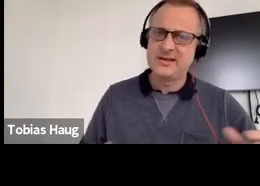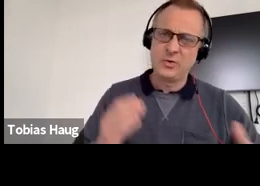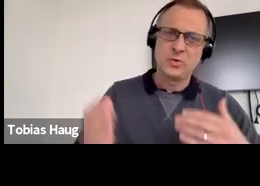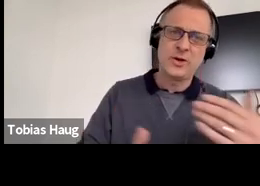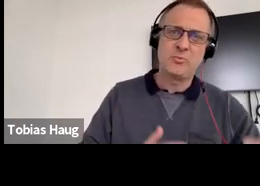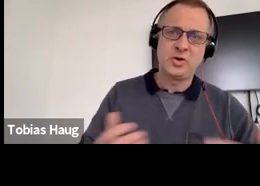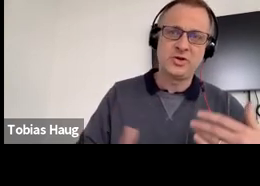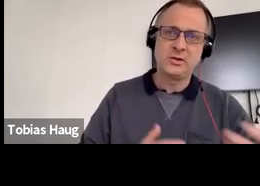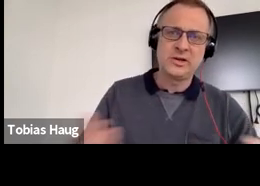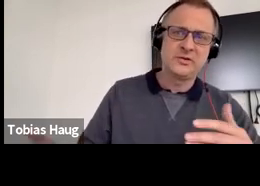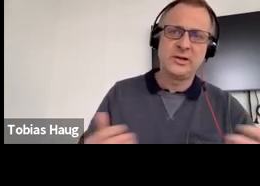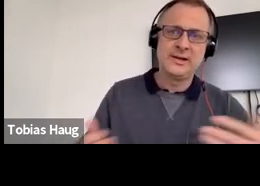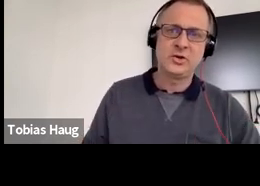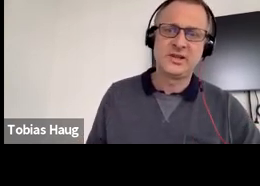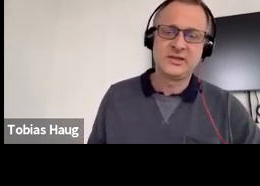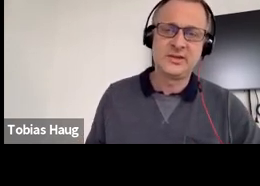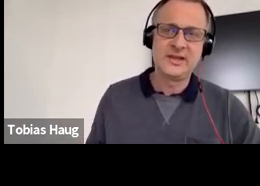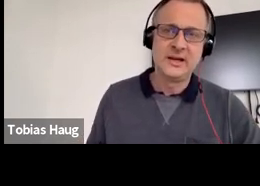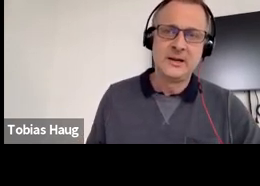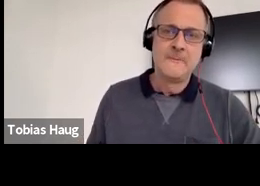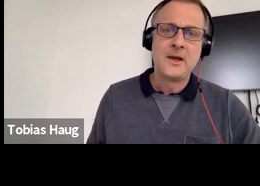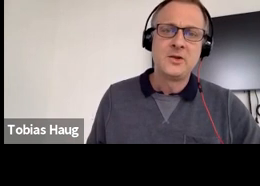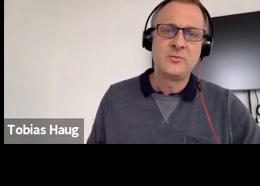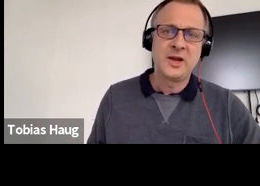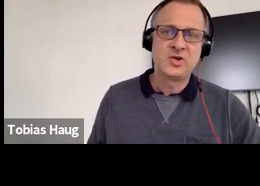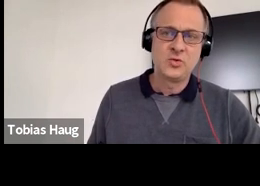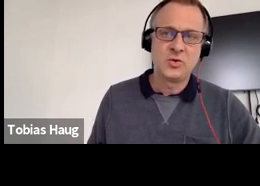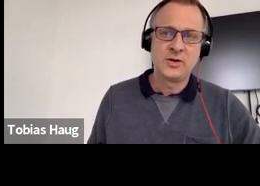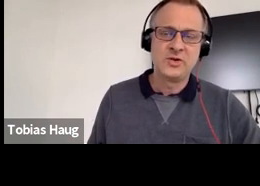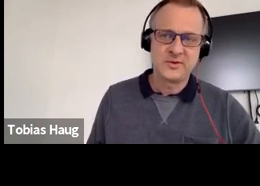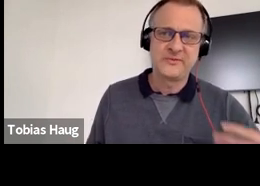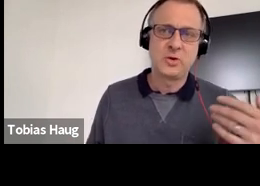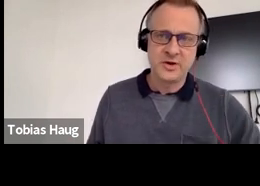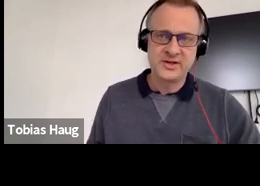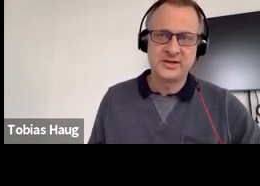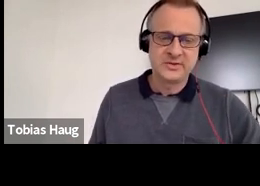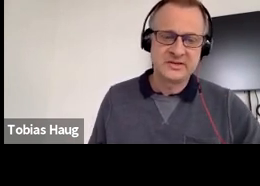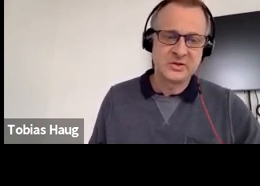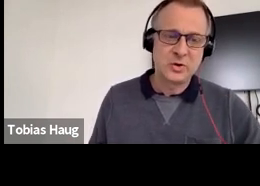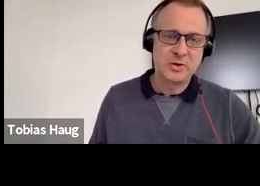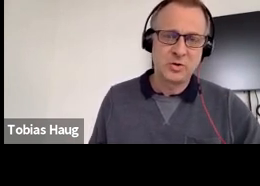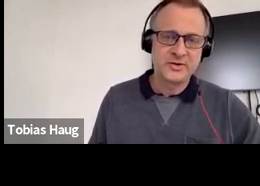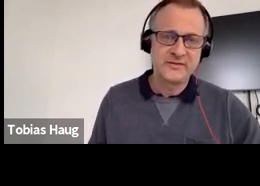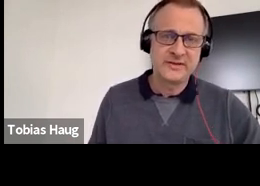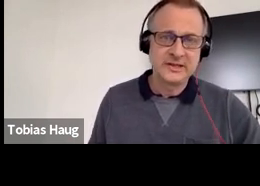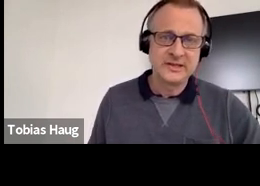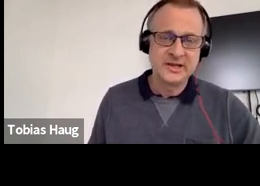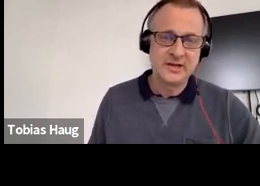So this is also one approach to look into the literature to see, to make sure in terms of the content, so this is more about